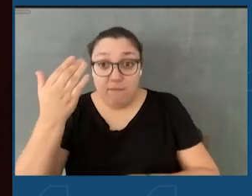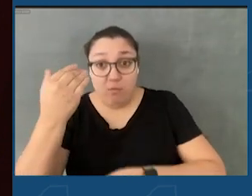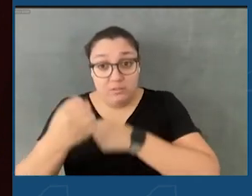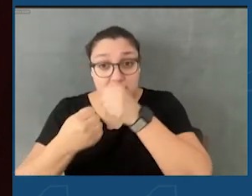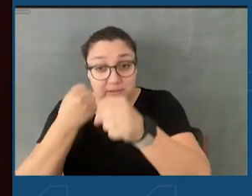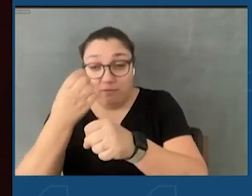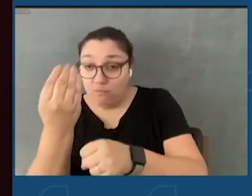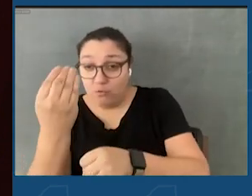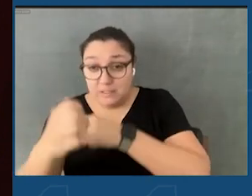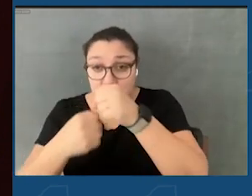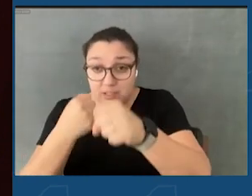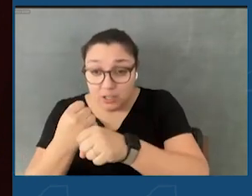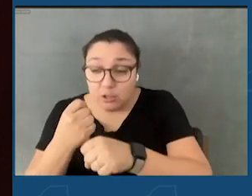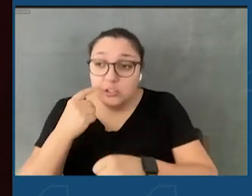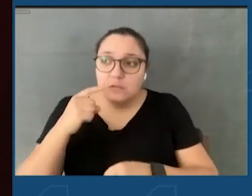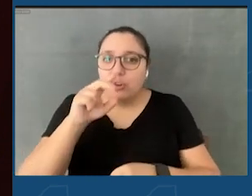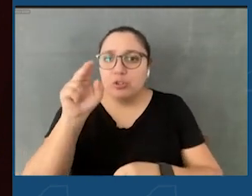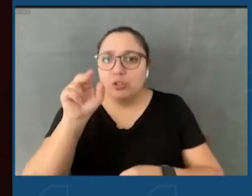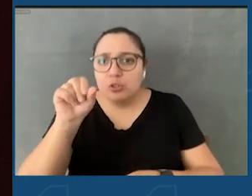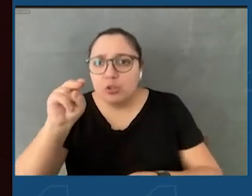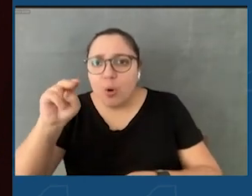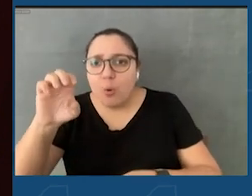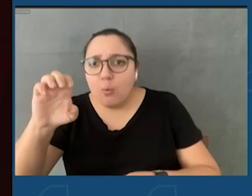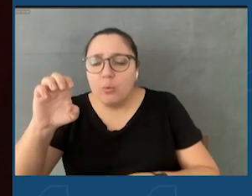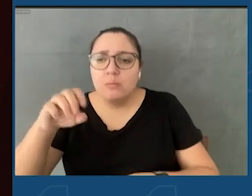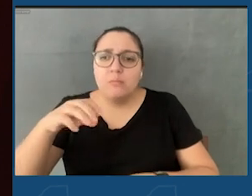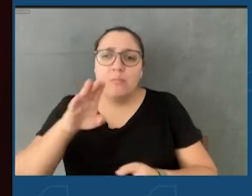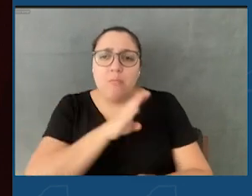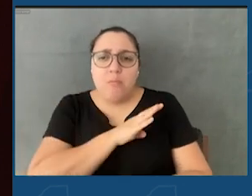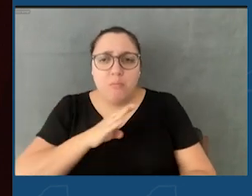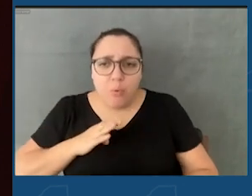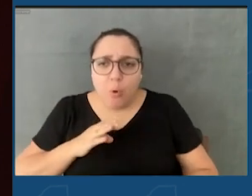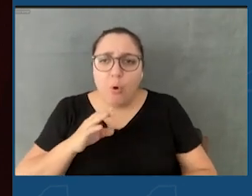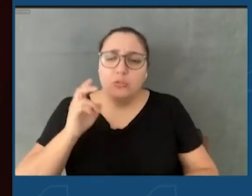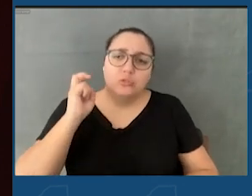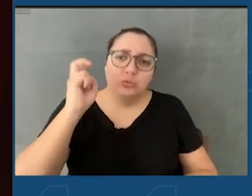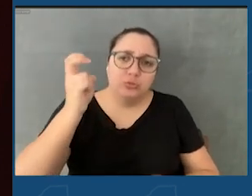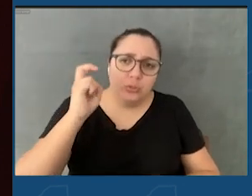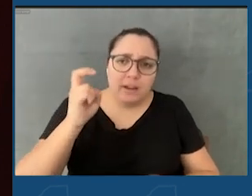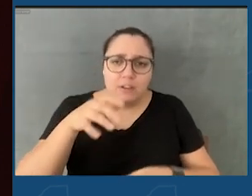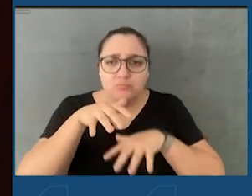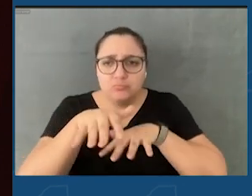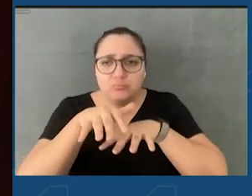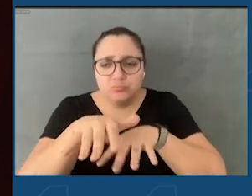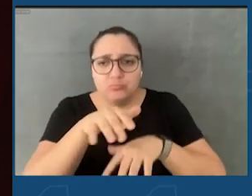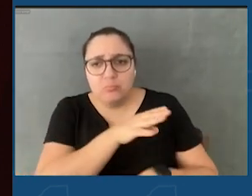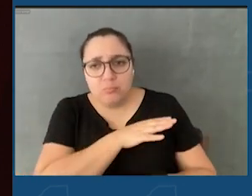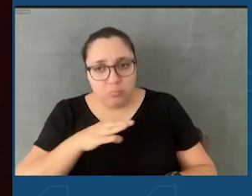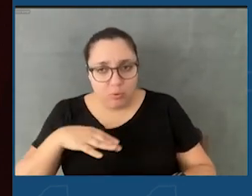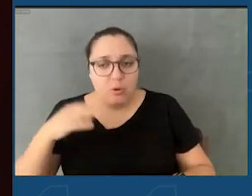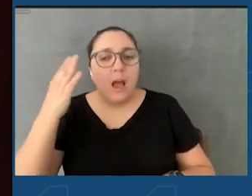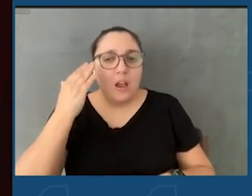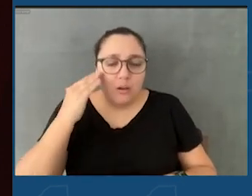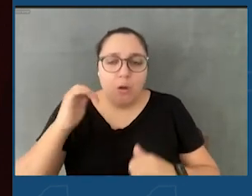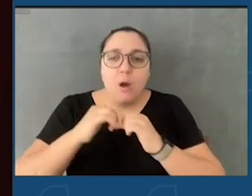safety board, town board. I knew all the ways that communities could say yes, and I knew all the ways they could say